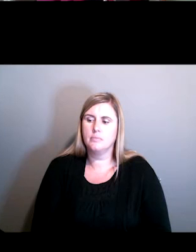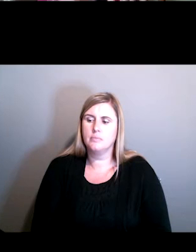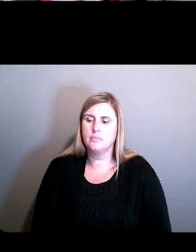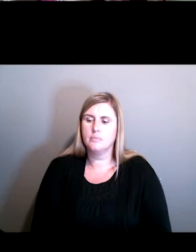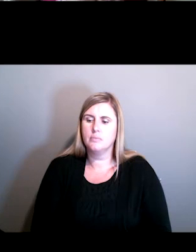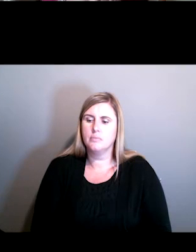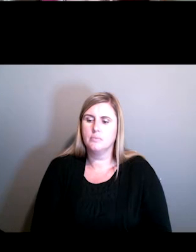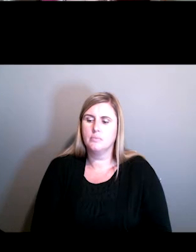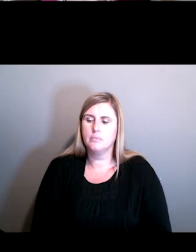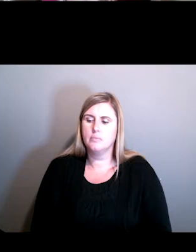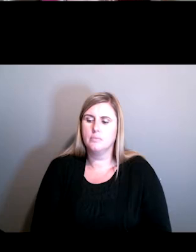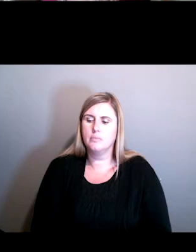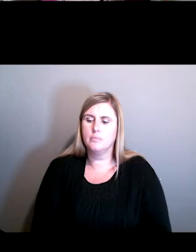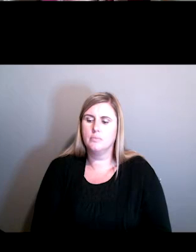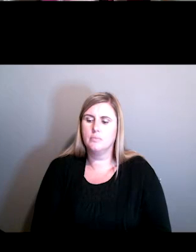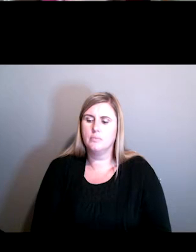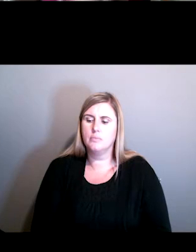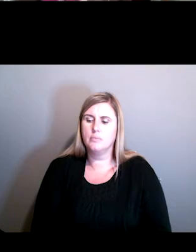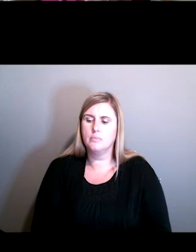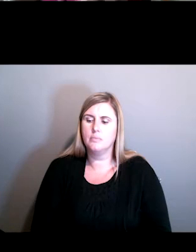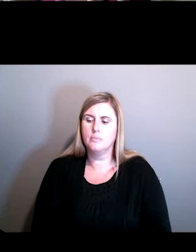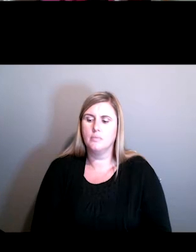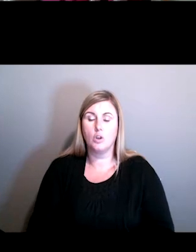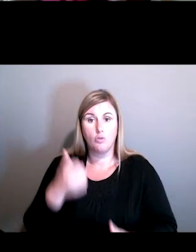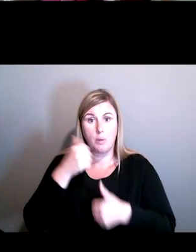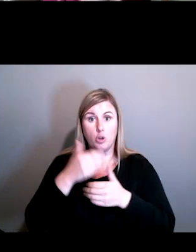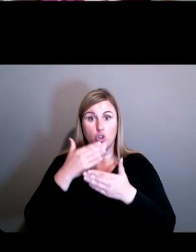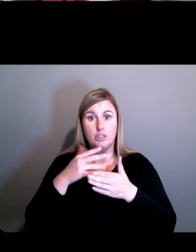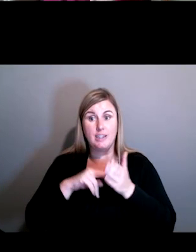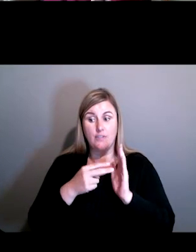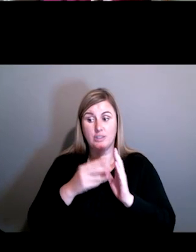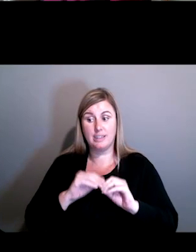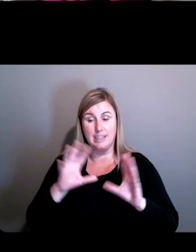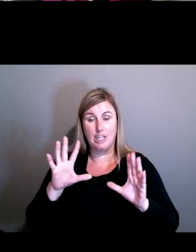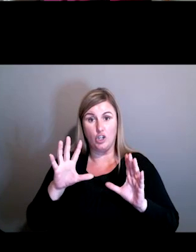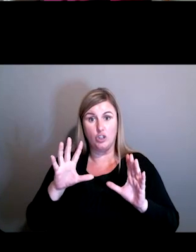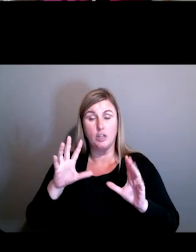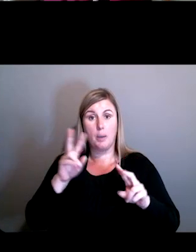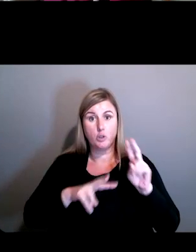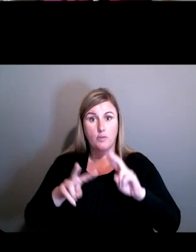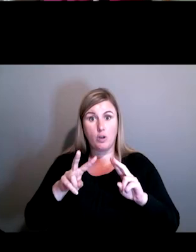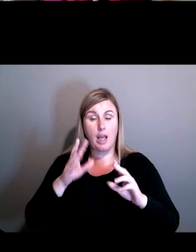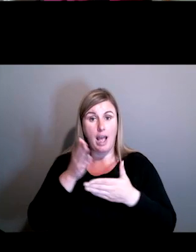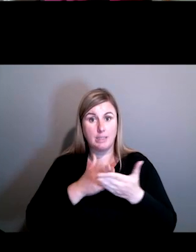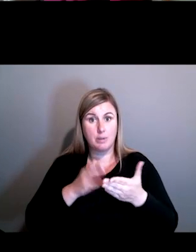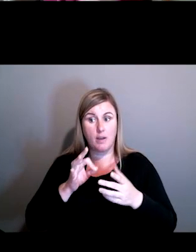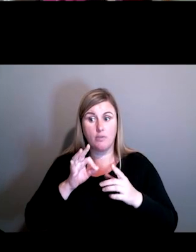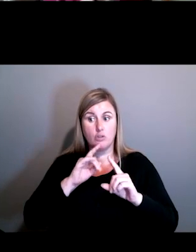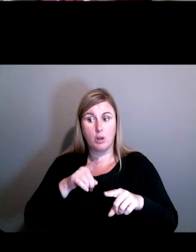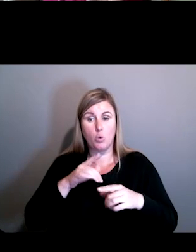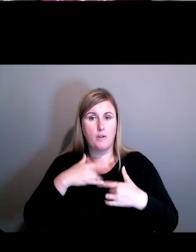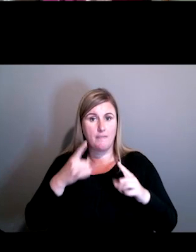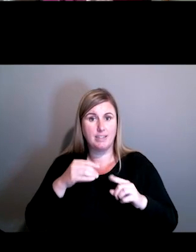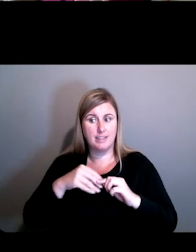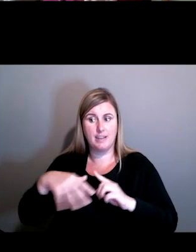Okay, so remember, a good definition refers to clearly observable aspects of responses in or events in the environment. The